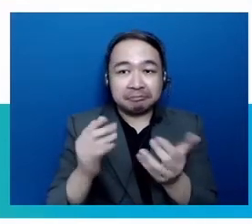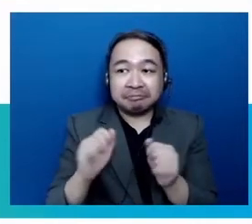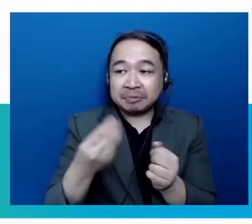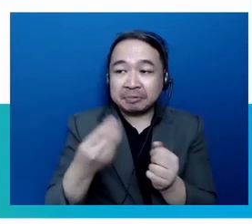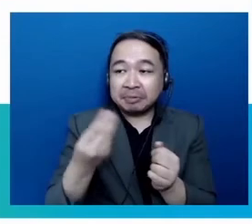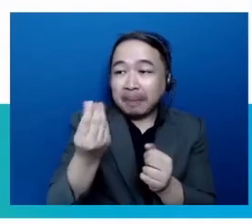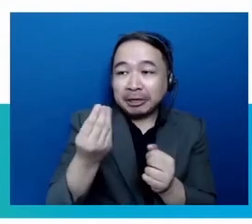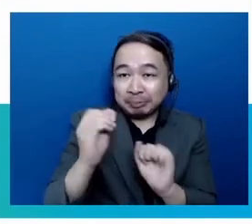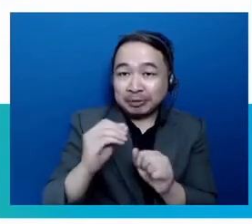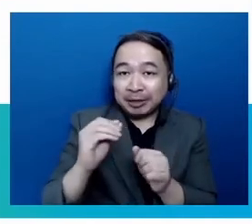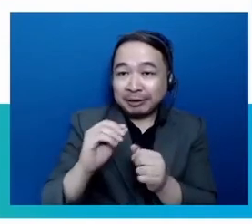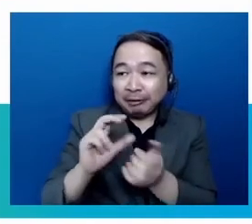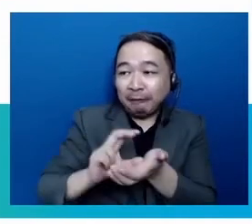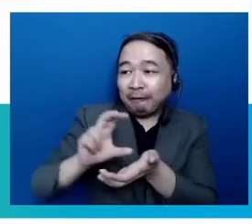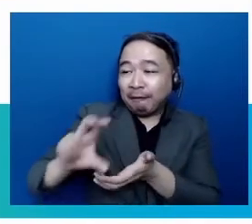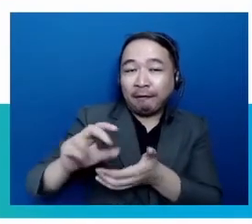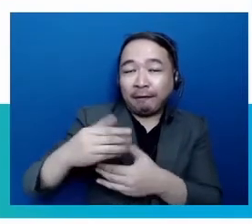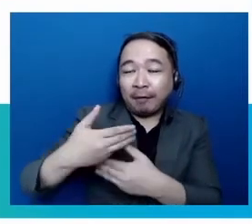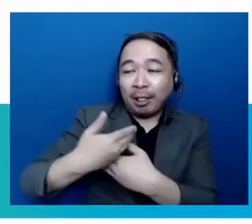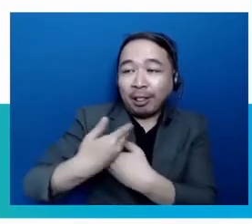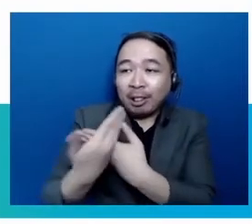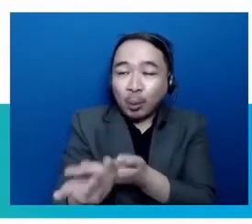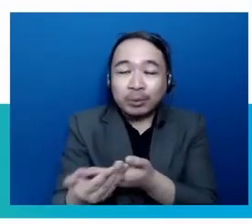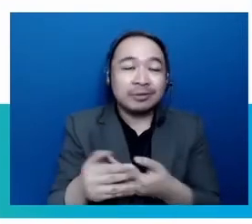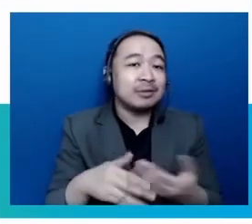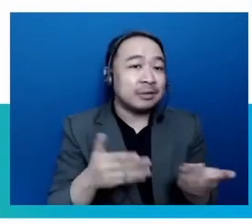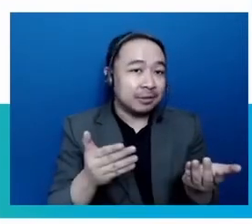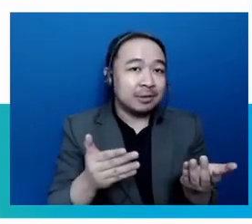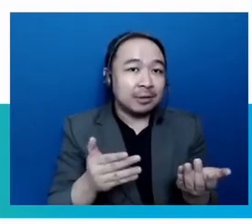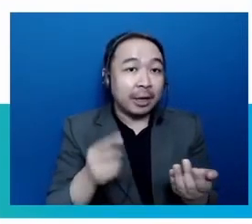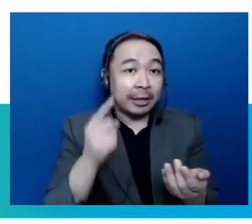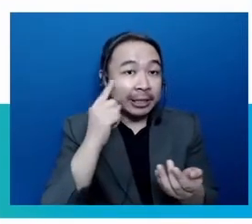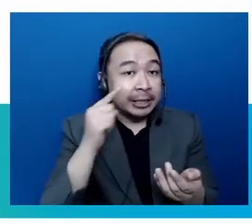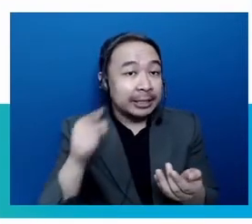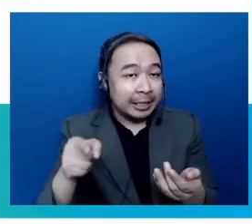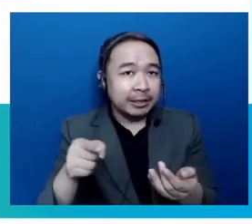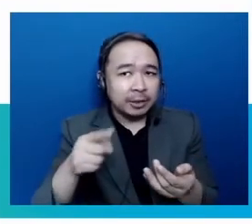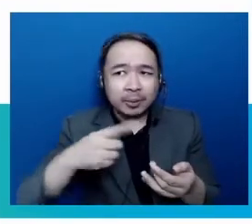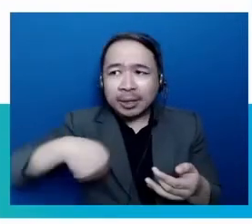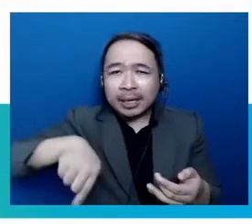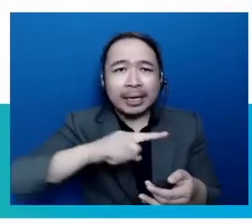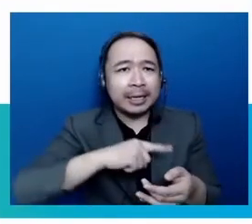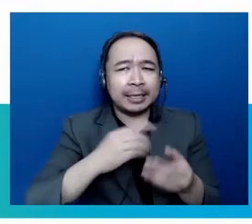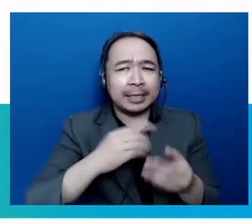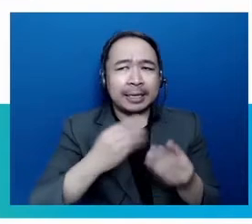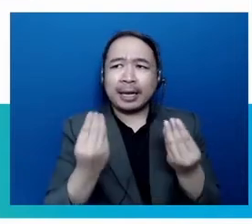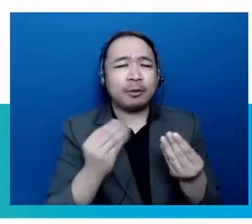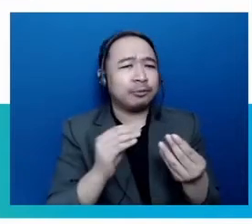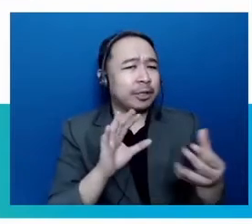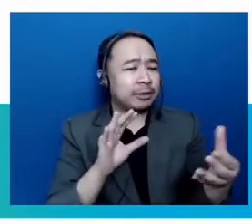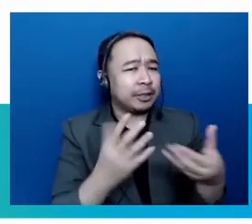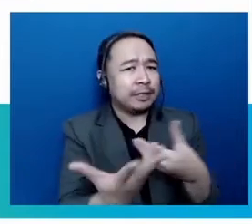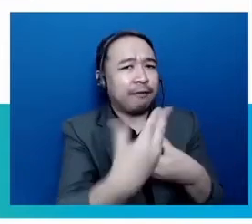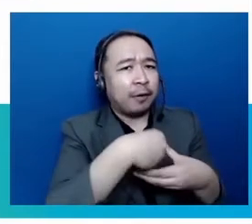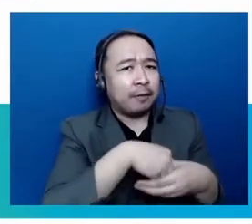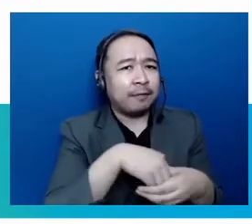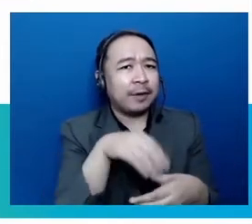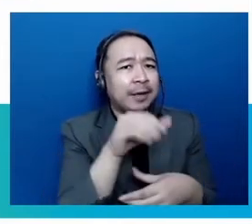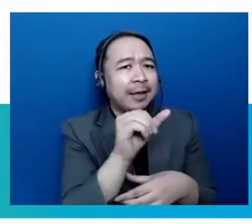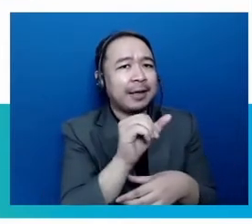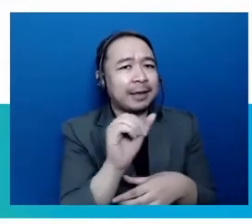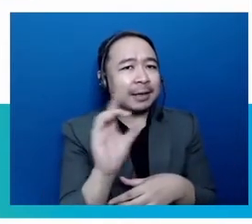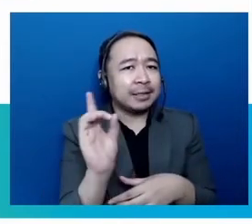from other sources also. And that is what we also are going to work together with the Asian Development Bank on in within